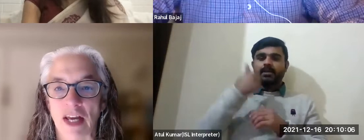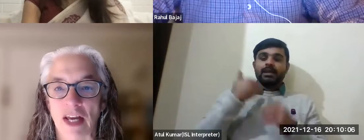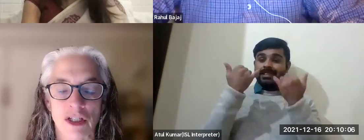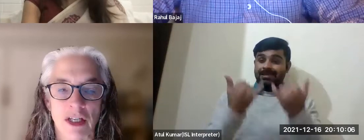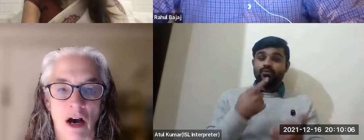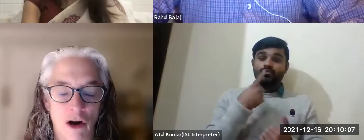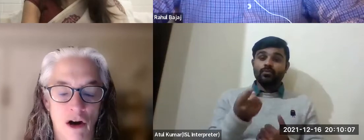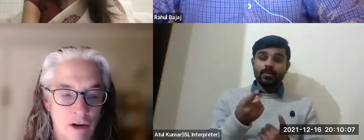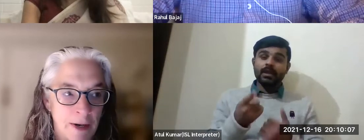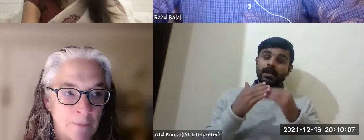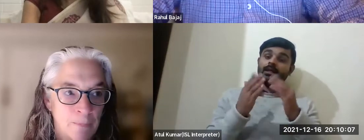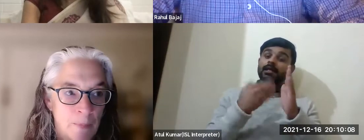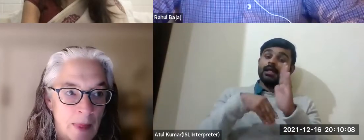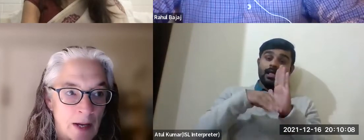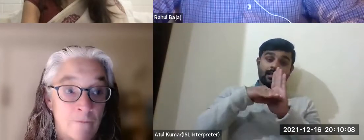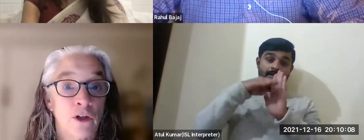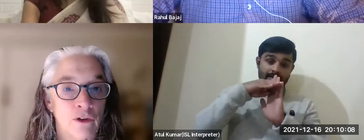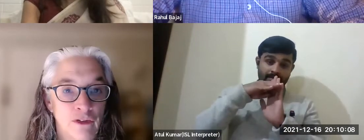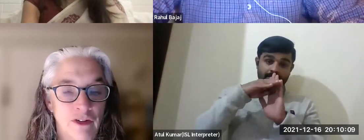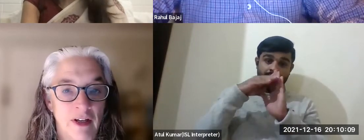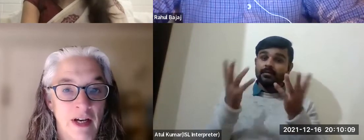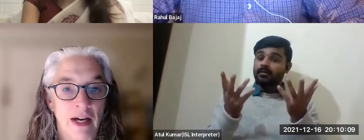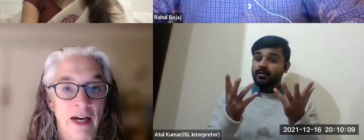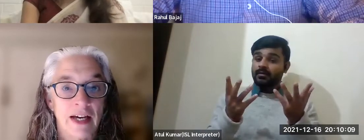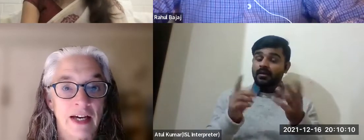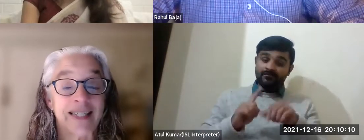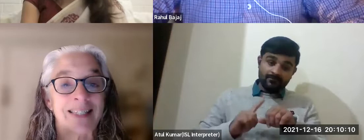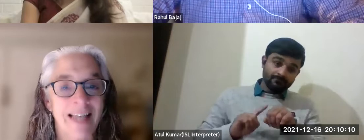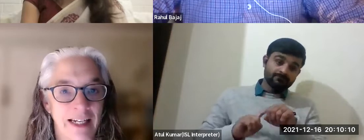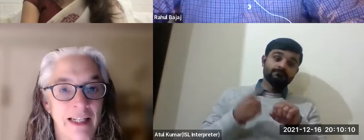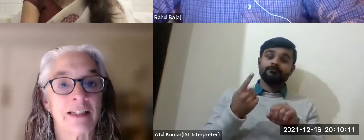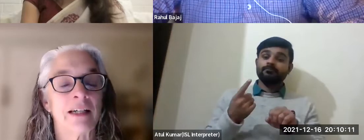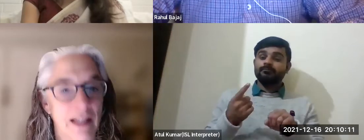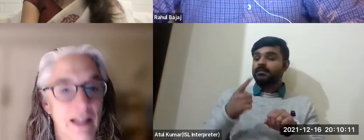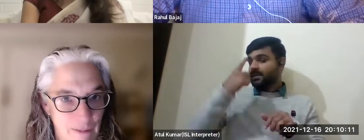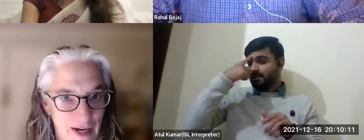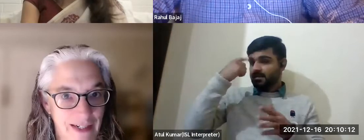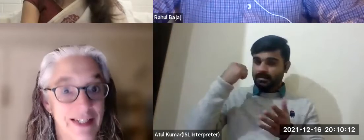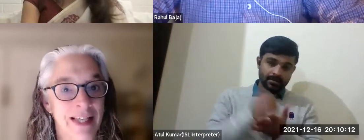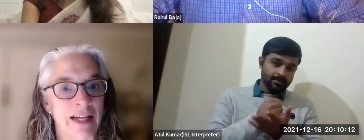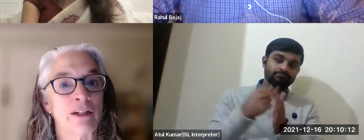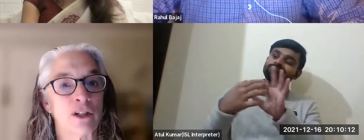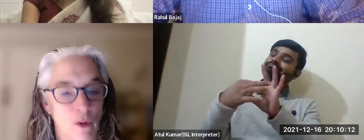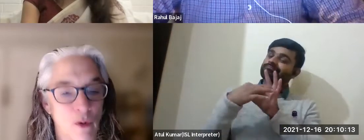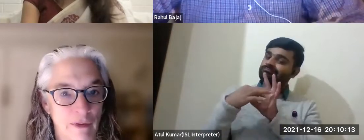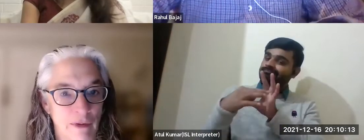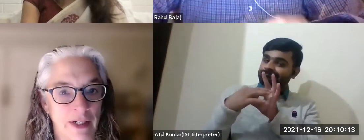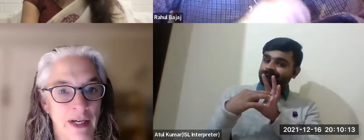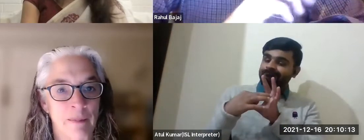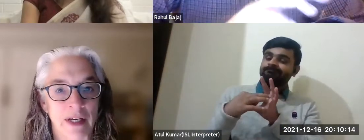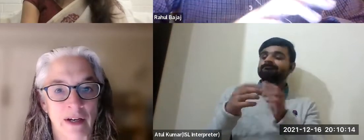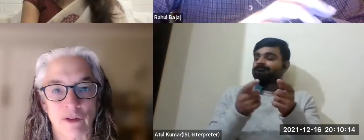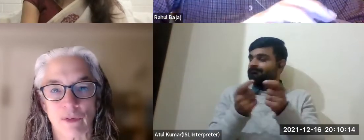the stages are first deciding to collaborate, deciding to